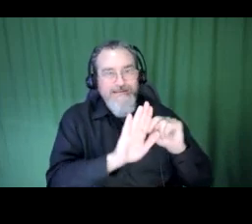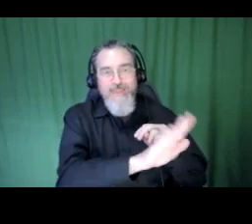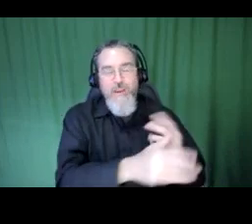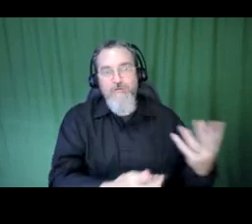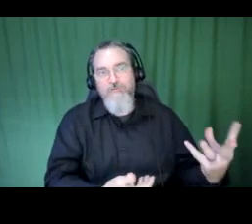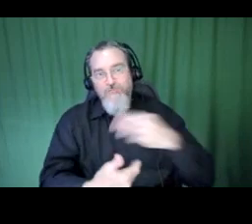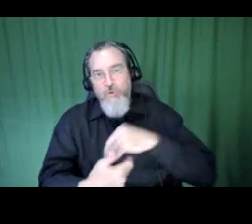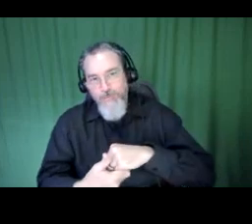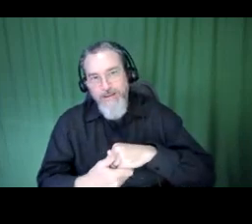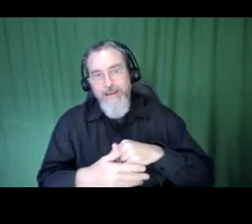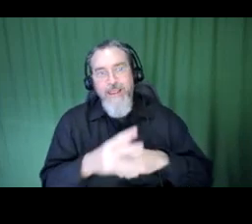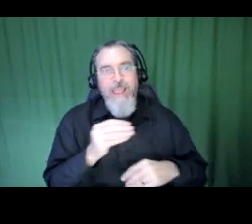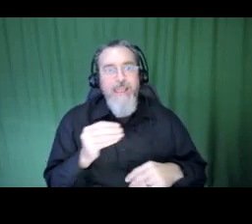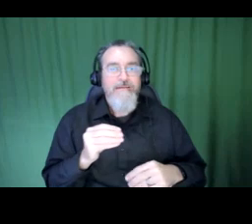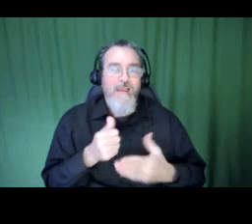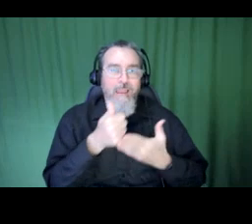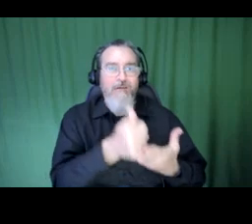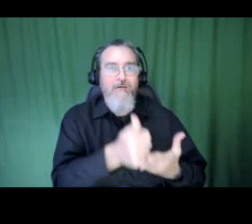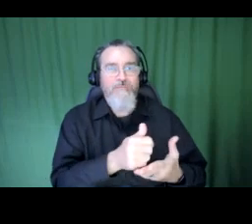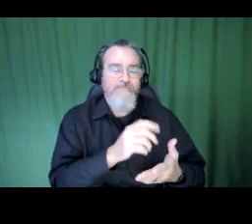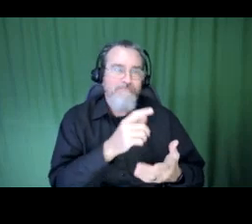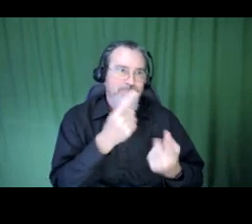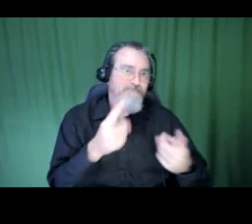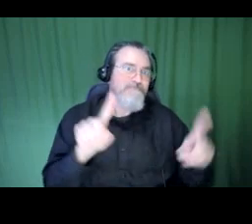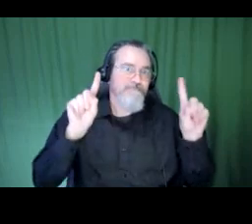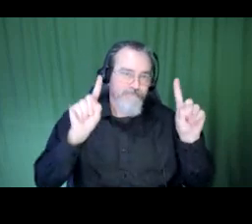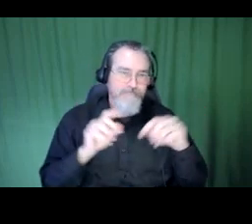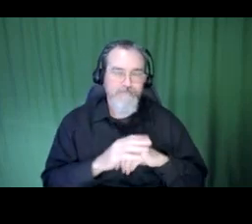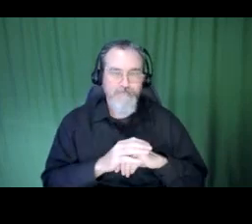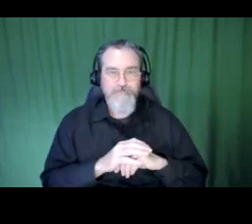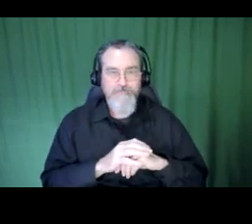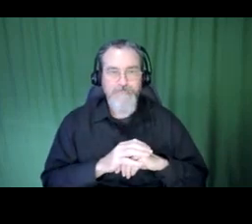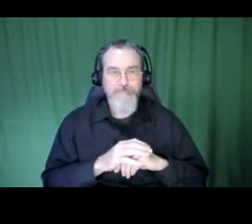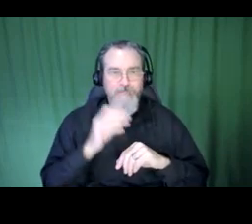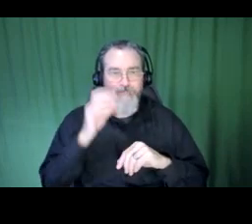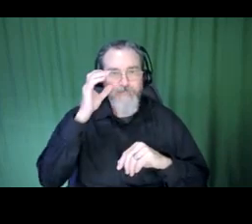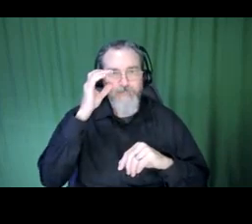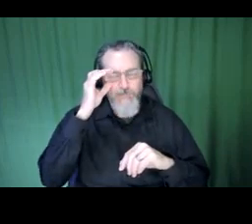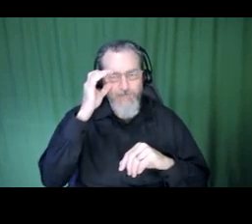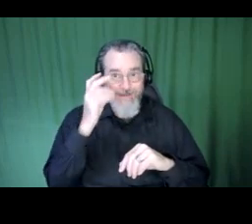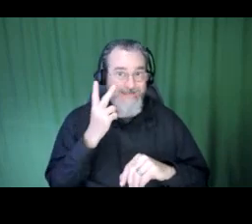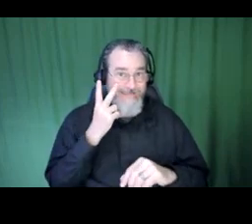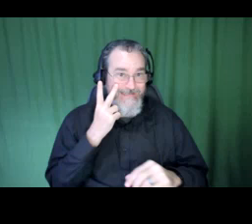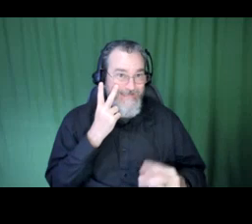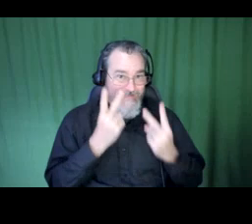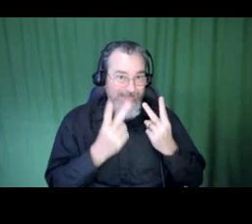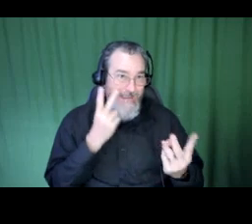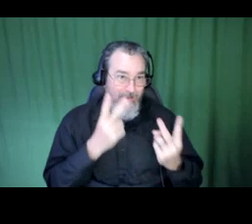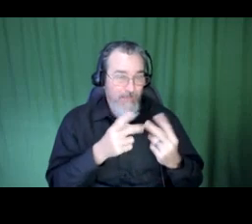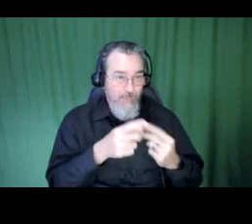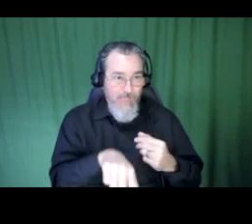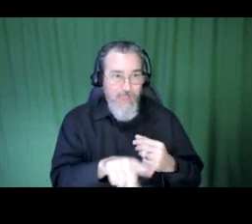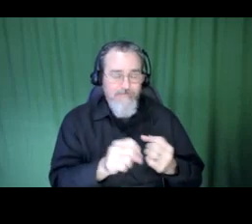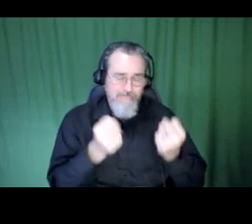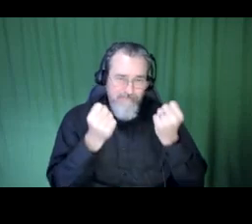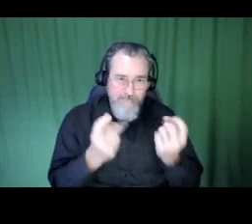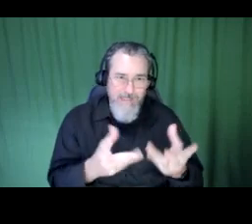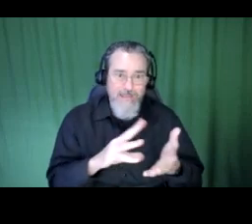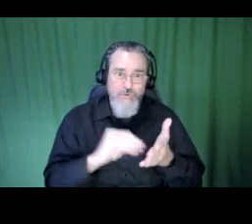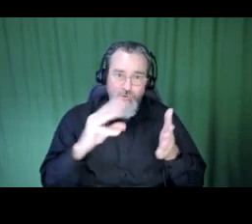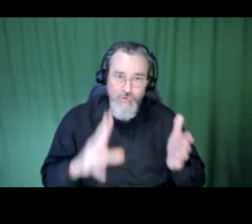tribal student success. And seeing that many students graduate out of